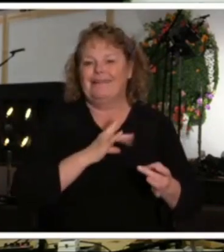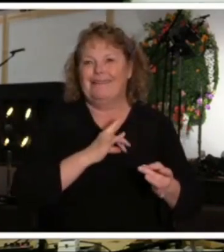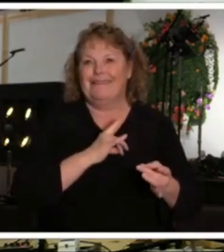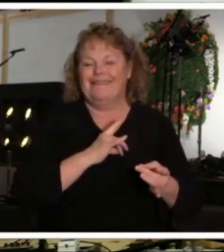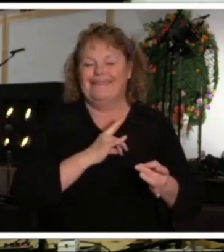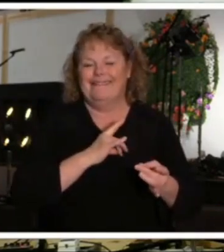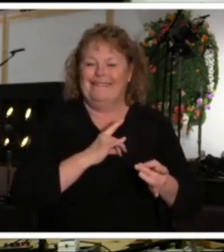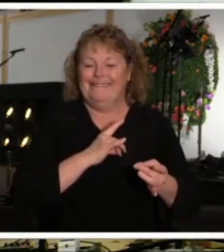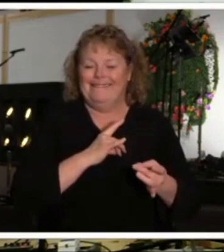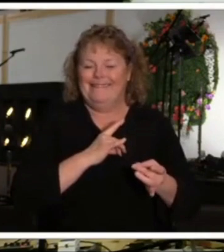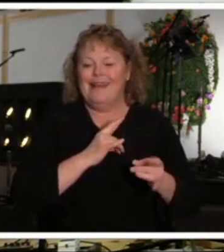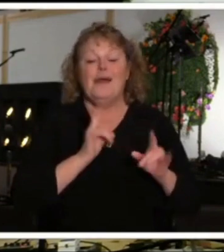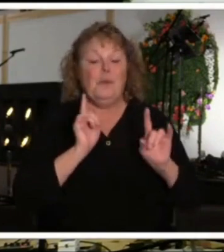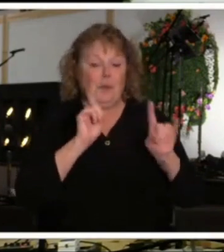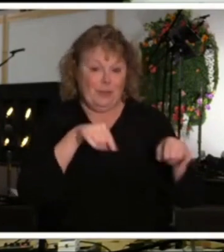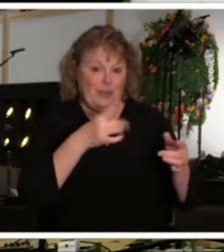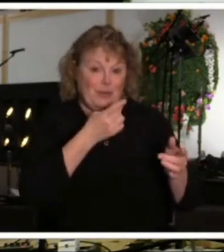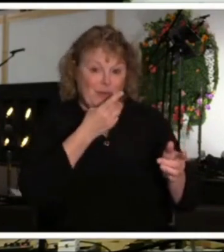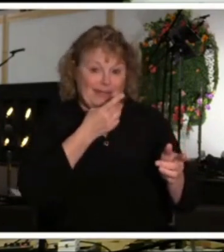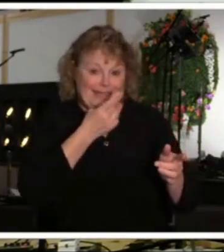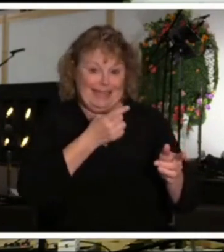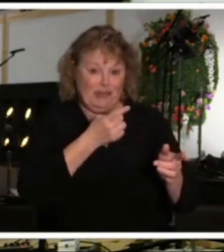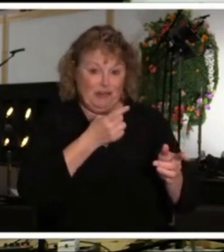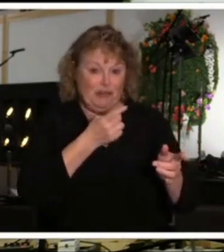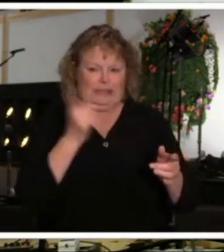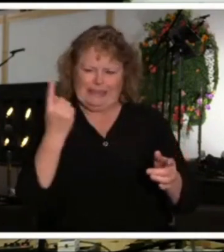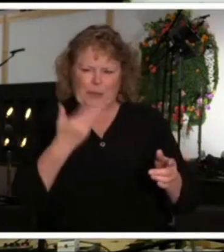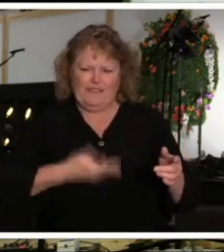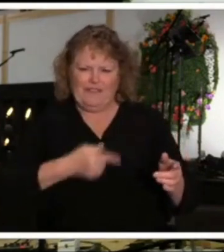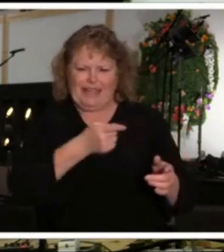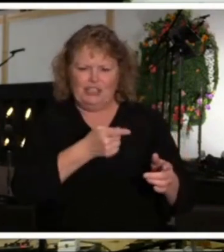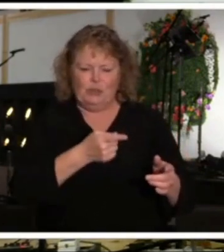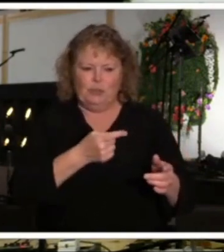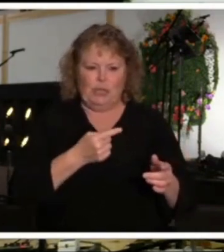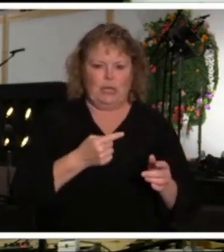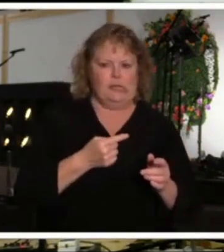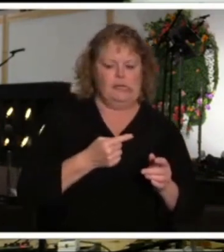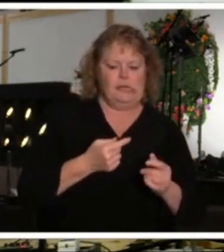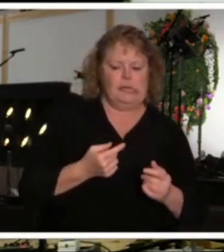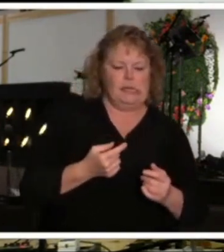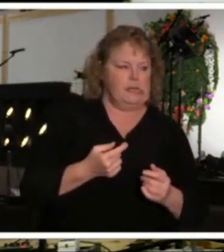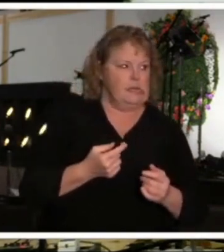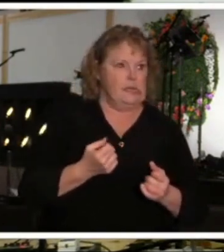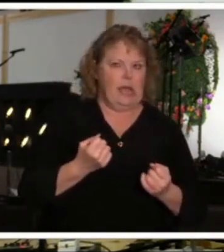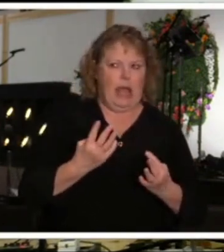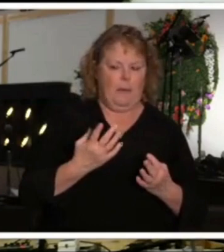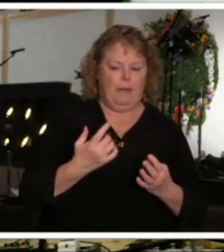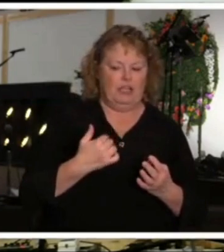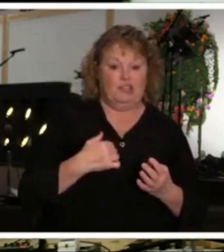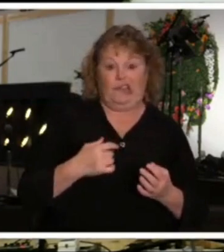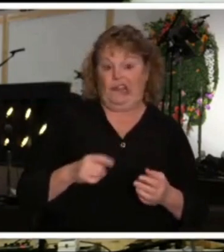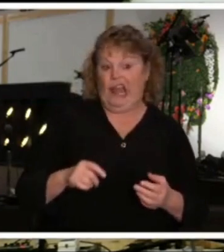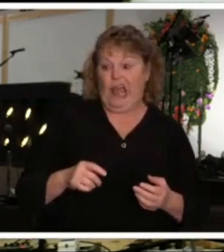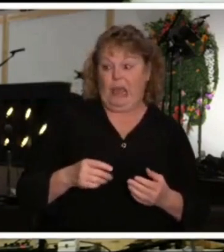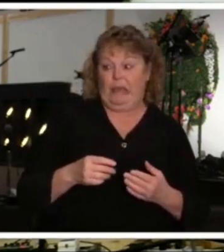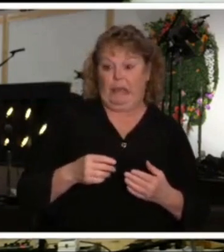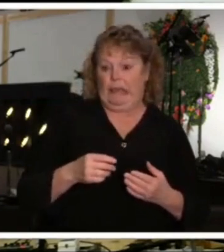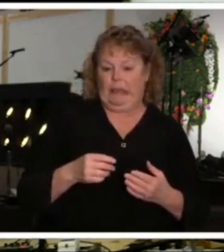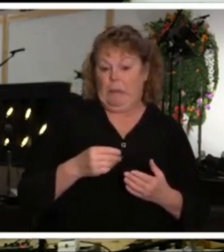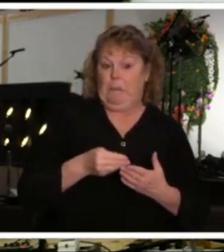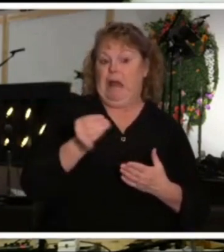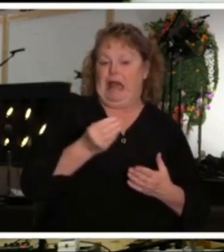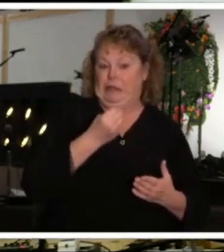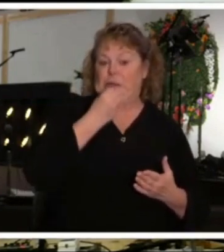And have you ever gone to dinner with someone, and they invite you, and you don't know what the spending limit is? So you kind of, you get in the menu, and you know, they come, and they say you